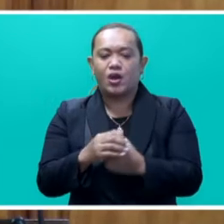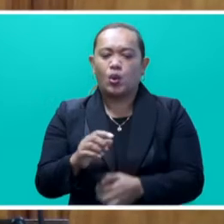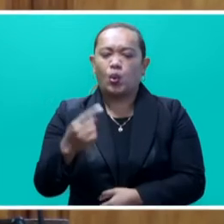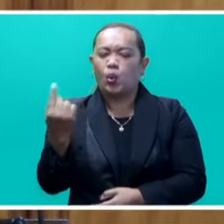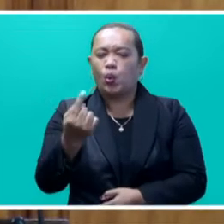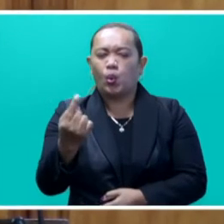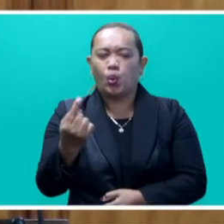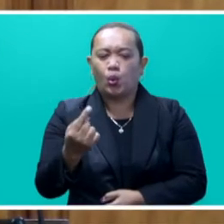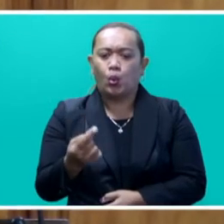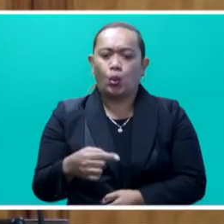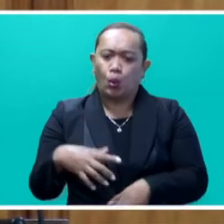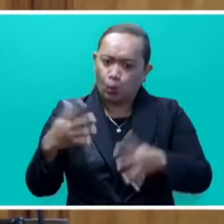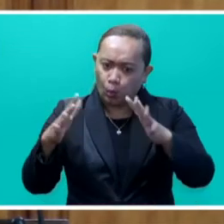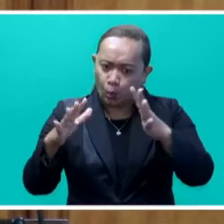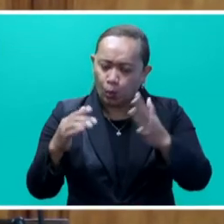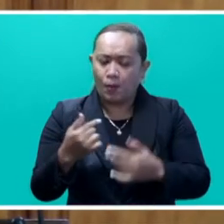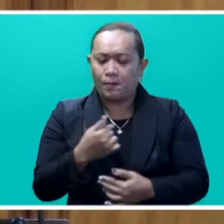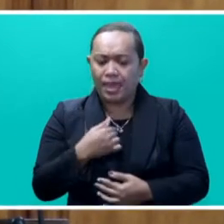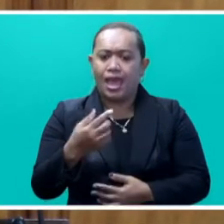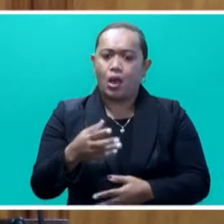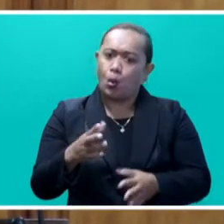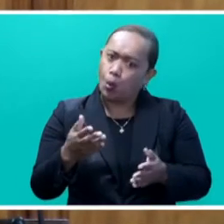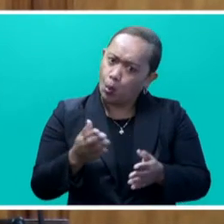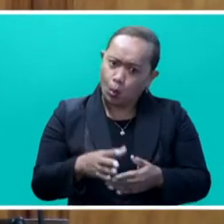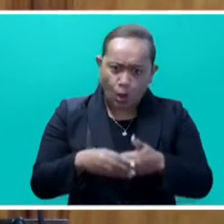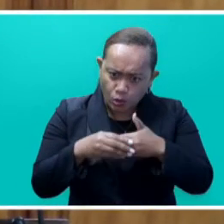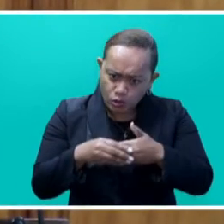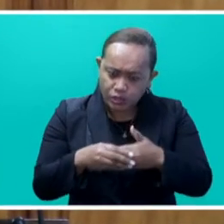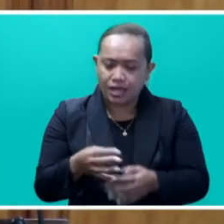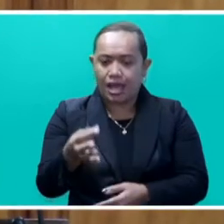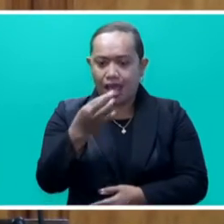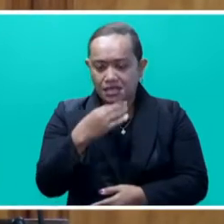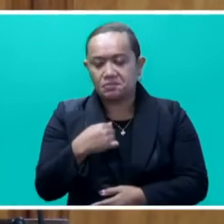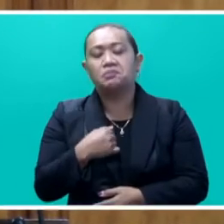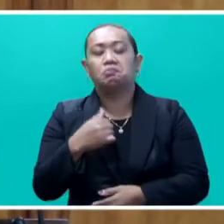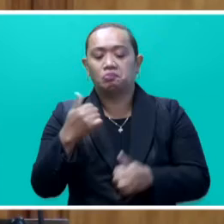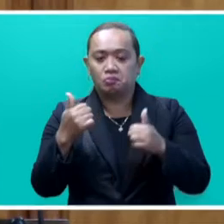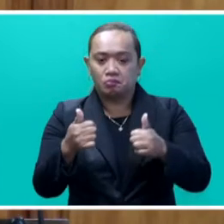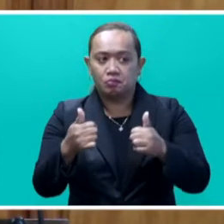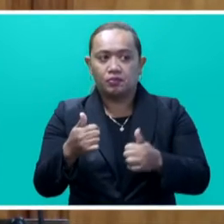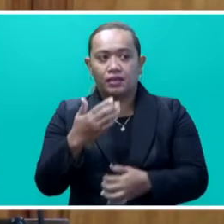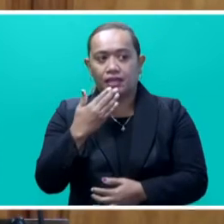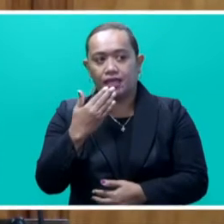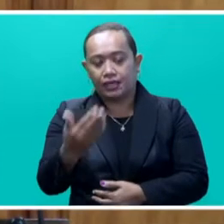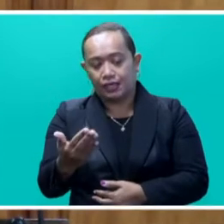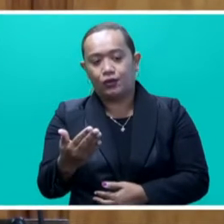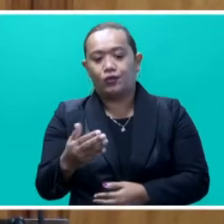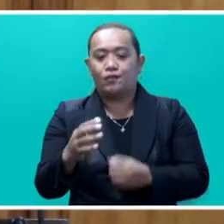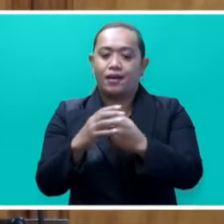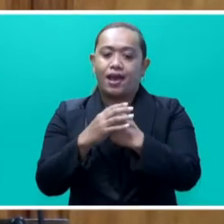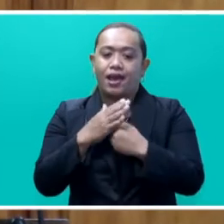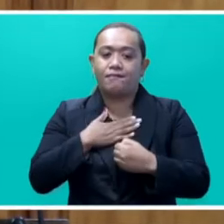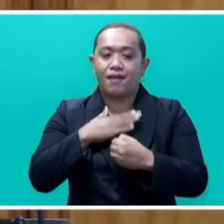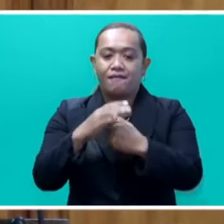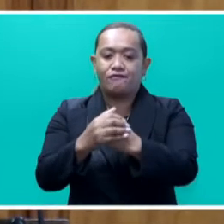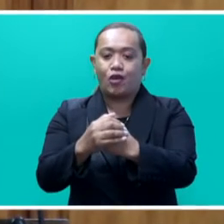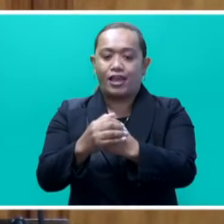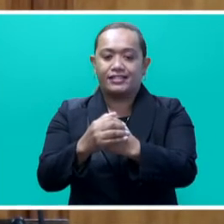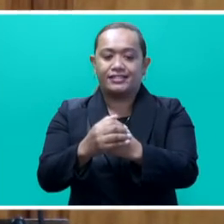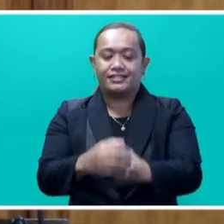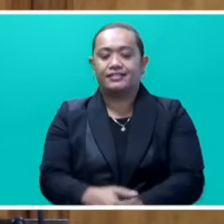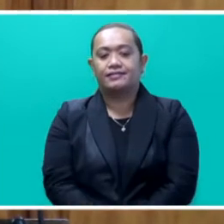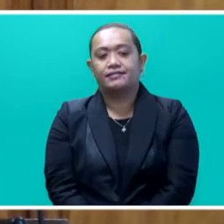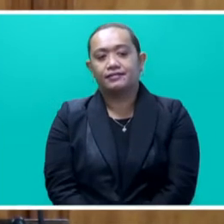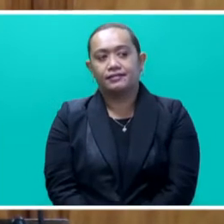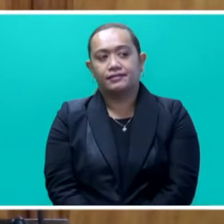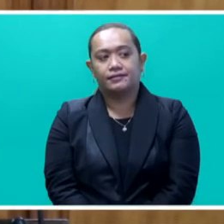in me, and their support never dwindled. Thank you very much to them also.